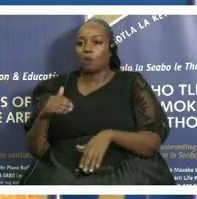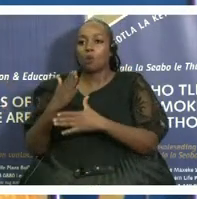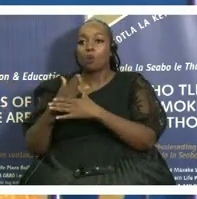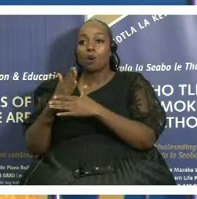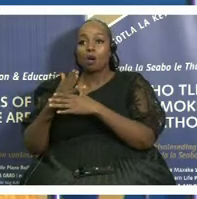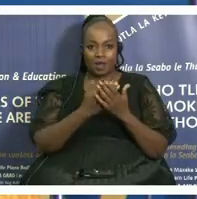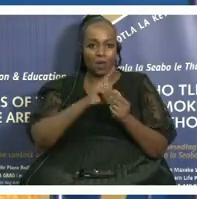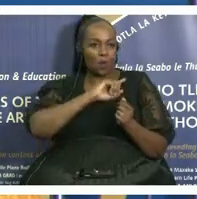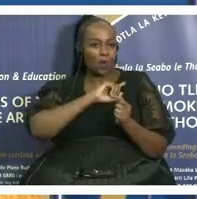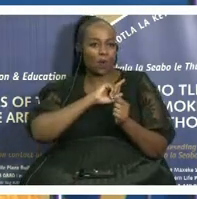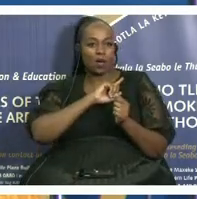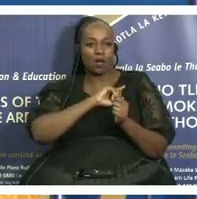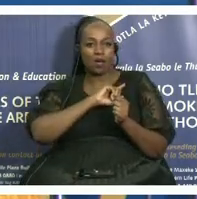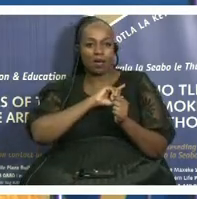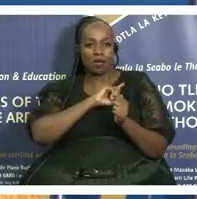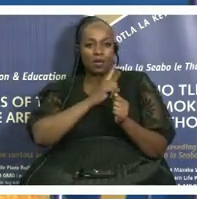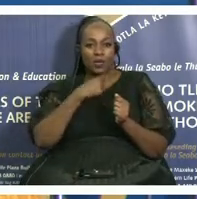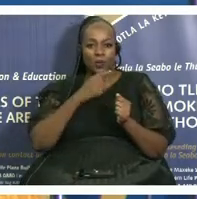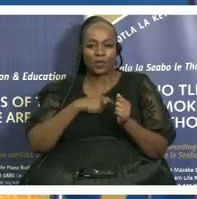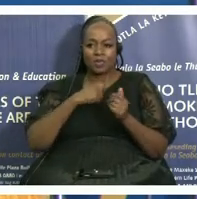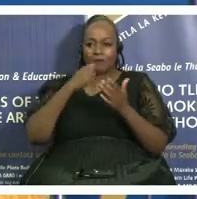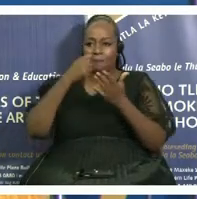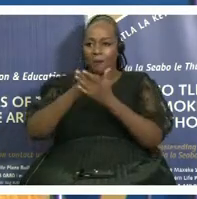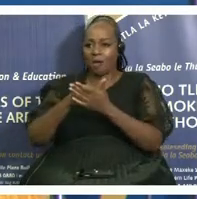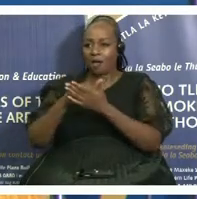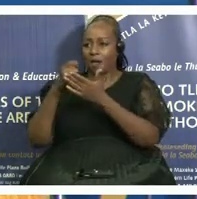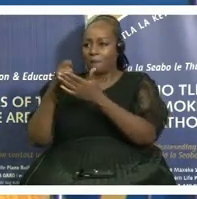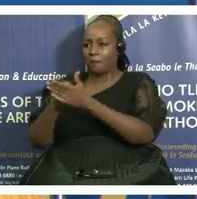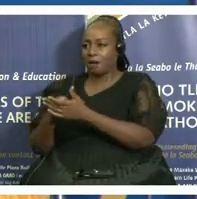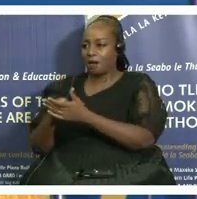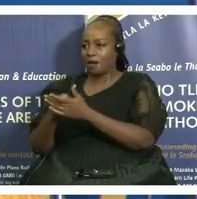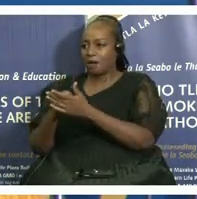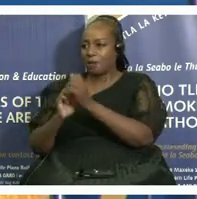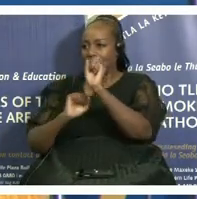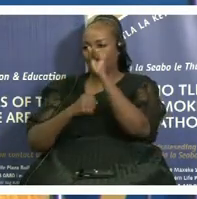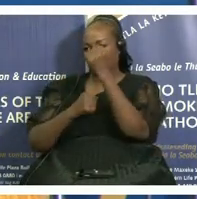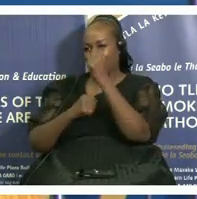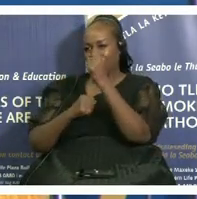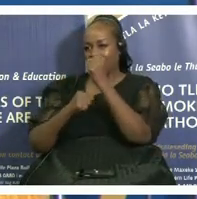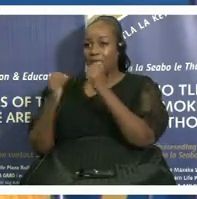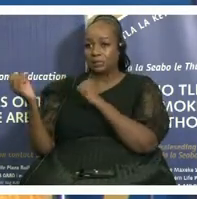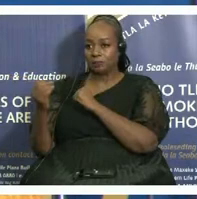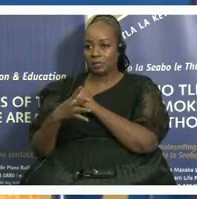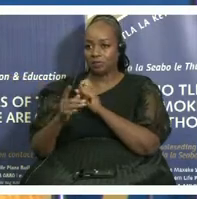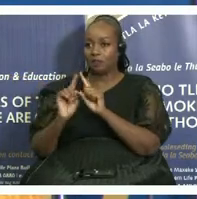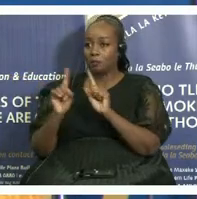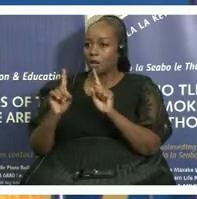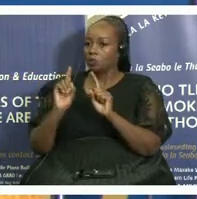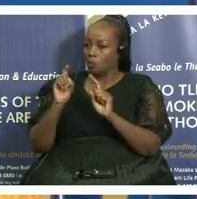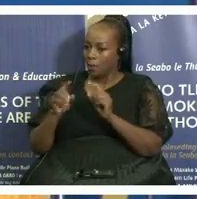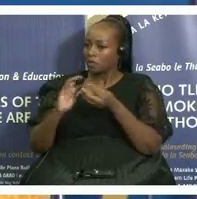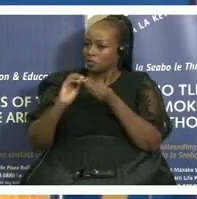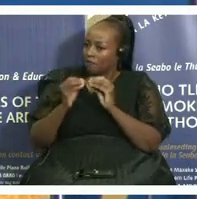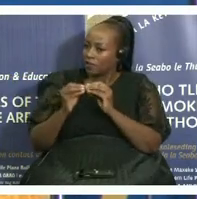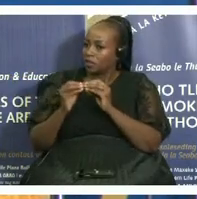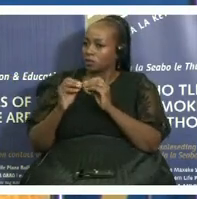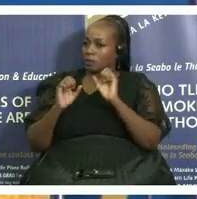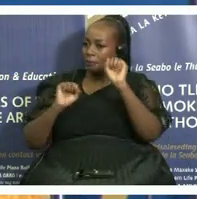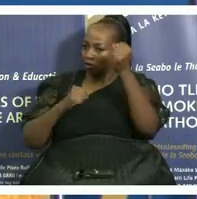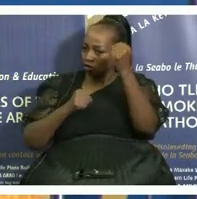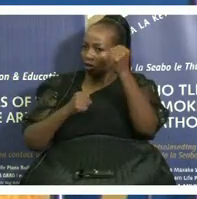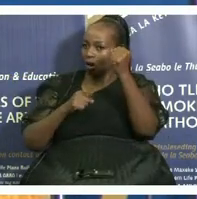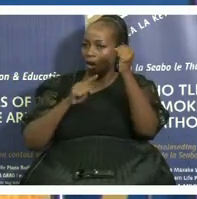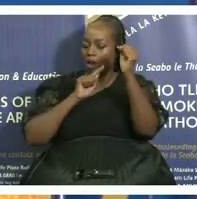me le ba ba ntse ba na re ntse re reka machine e turu ho sina tlokalo imba re tlamele o lukisa machine yeno.